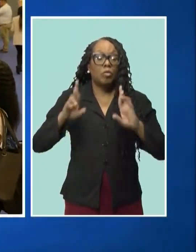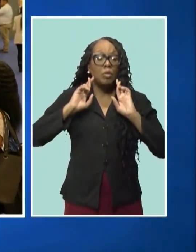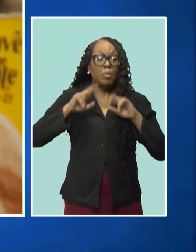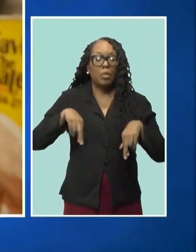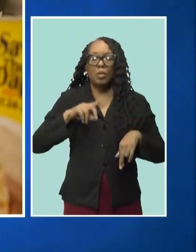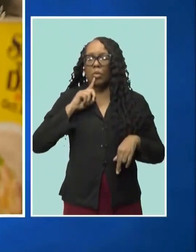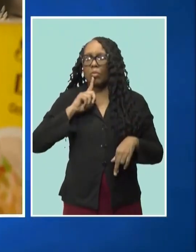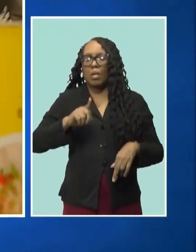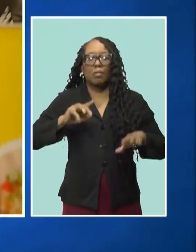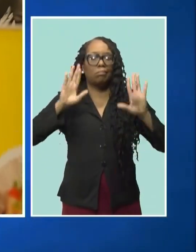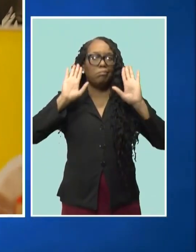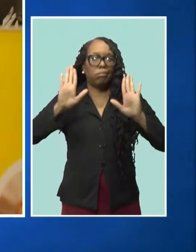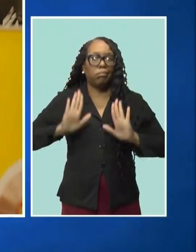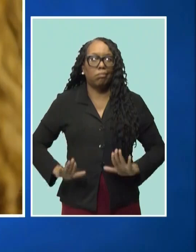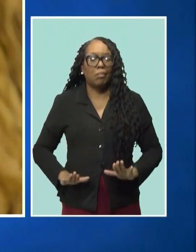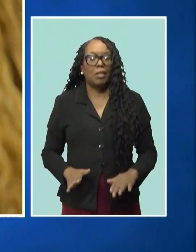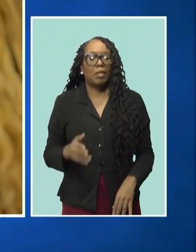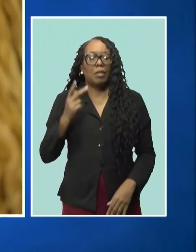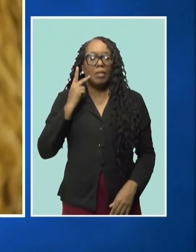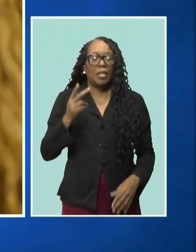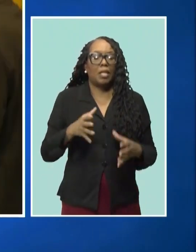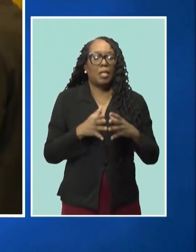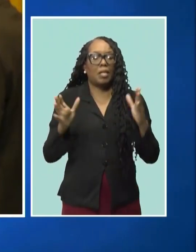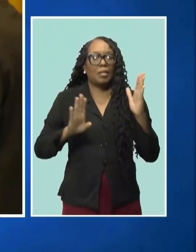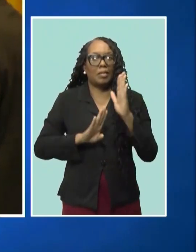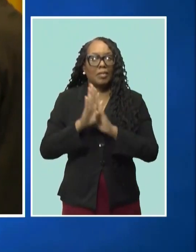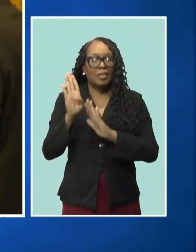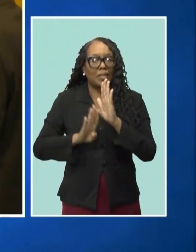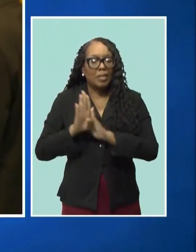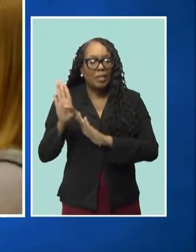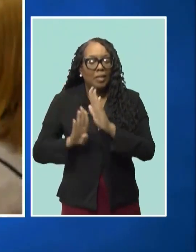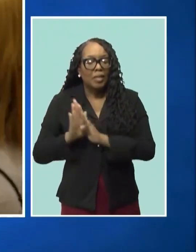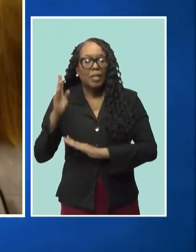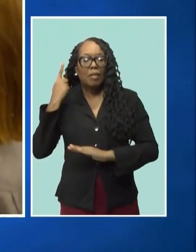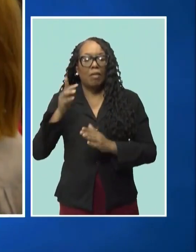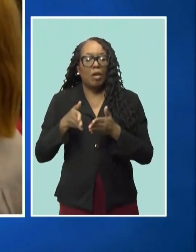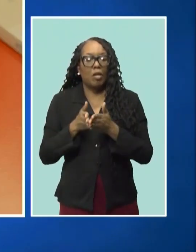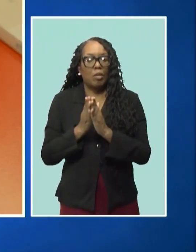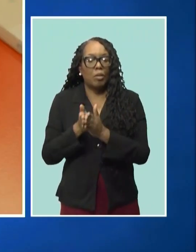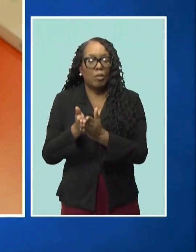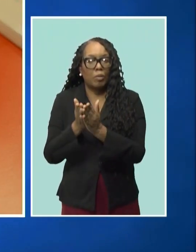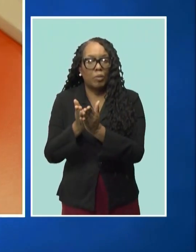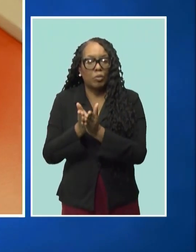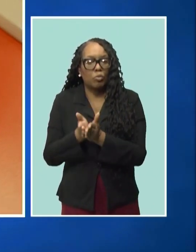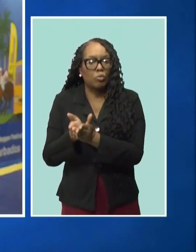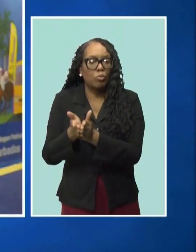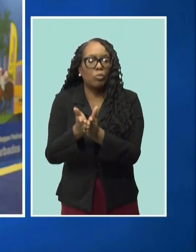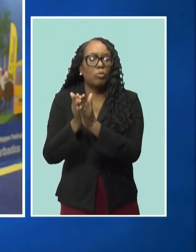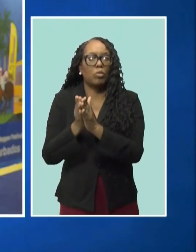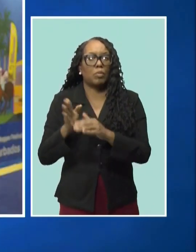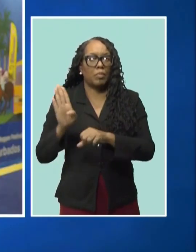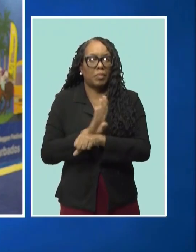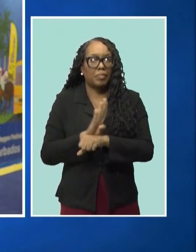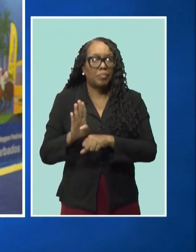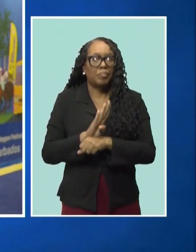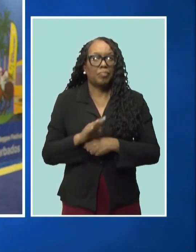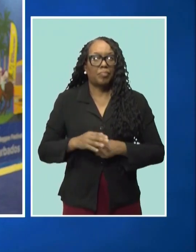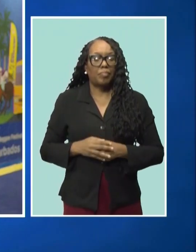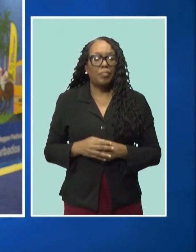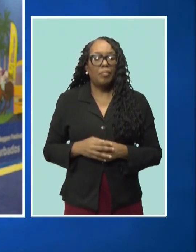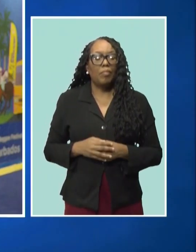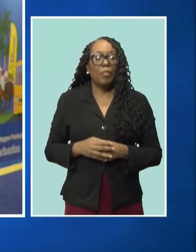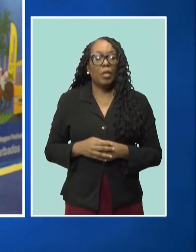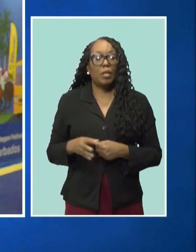We're seeing a lot of growth in respect of the cruise business. We were able not only to introduce the Chief Executive